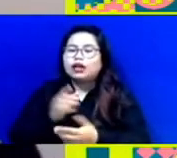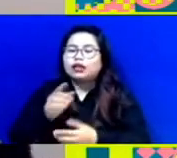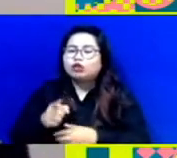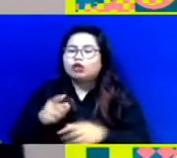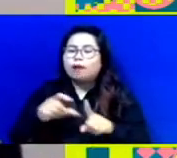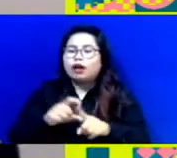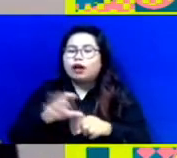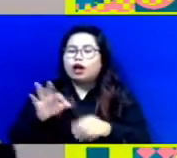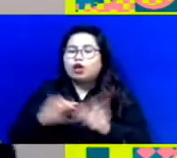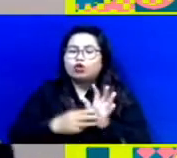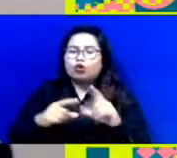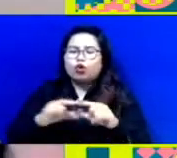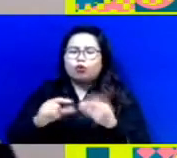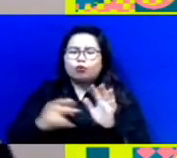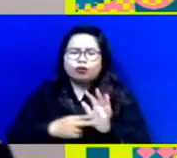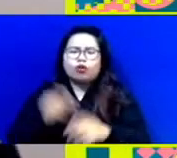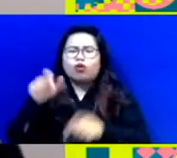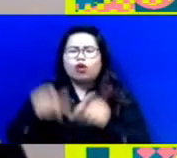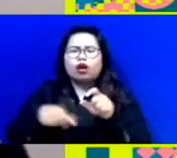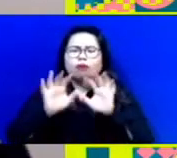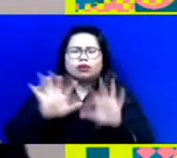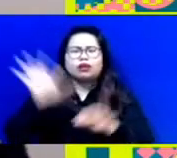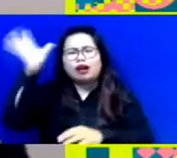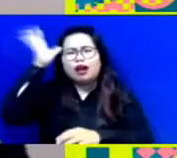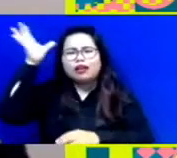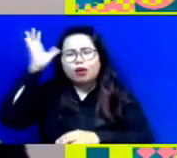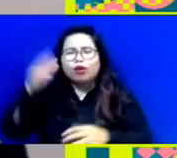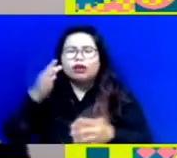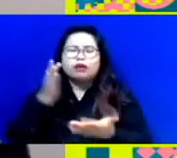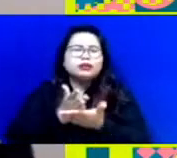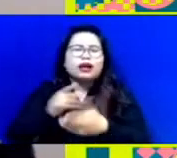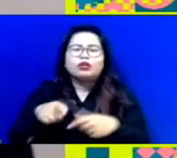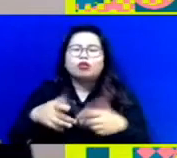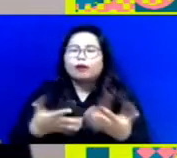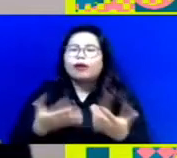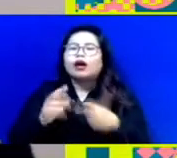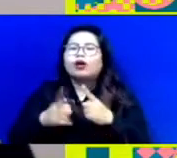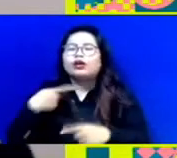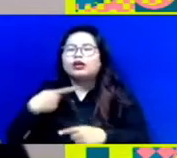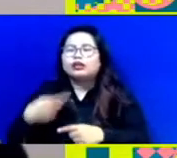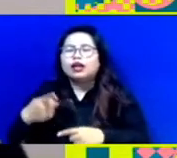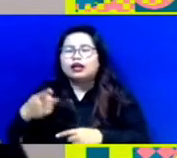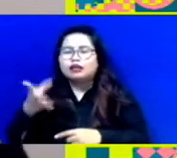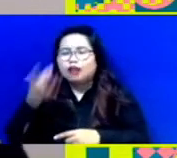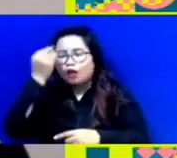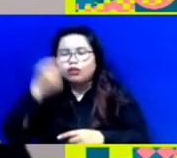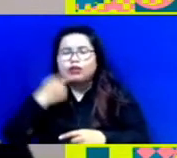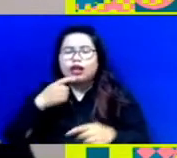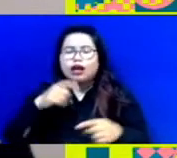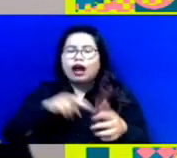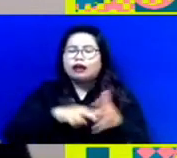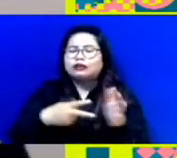What is policy? And when you go to the definition of what policy is, you suddenly realize the importance of values. Because the policy is